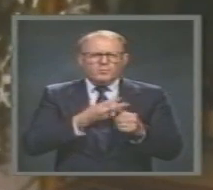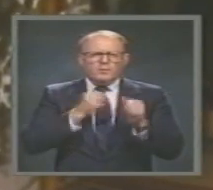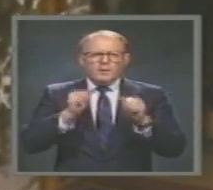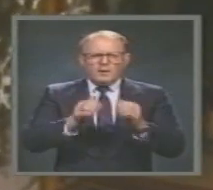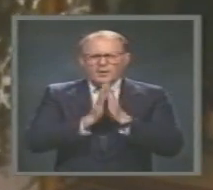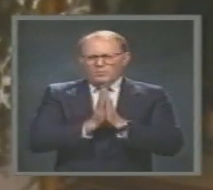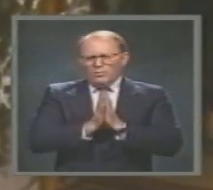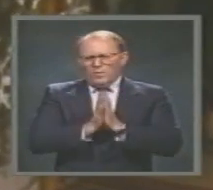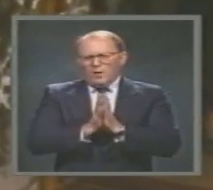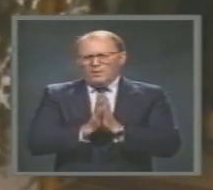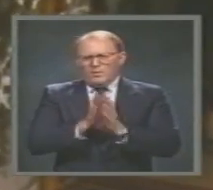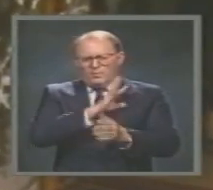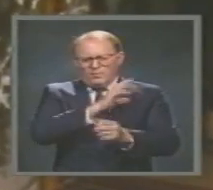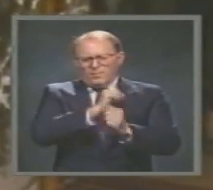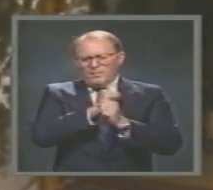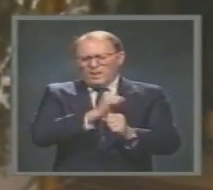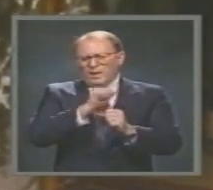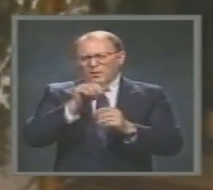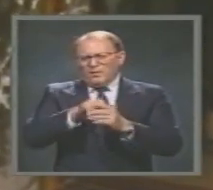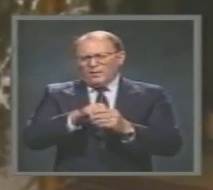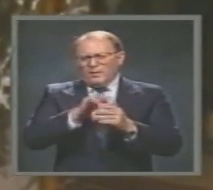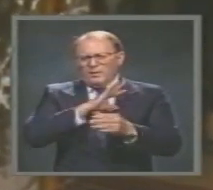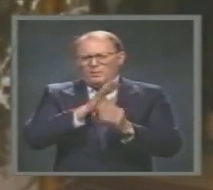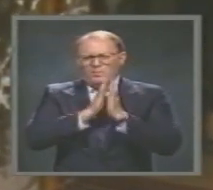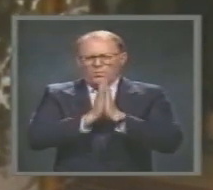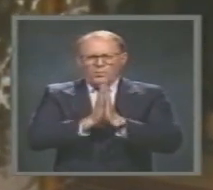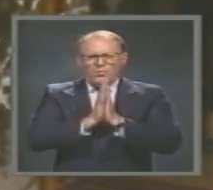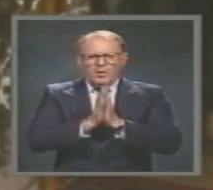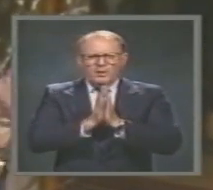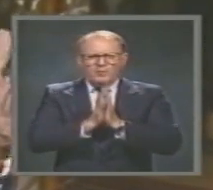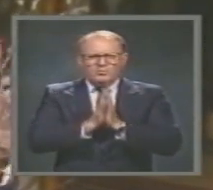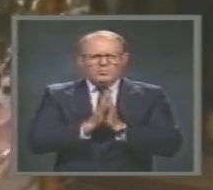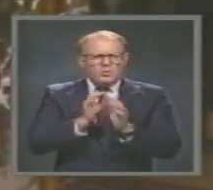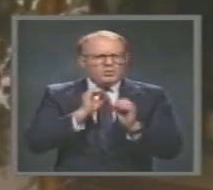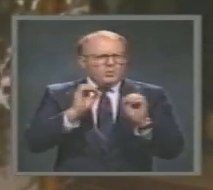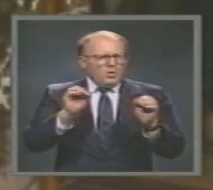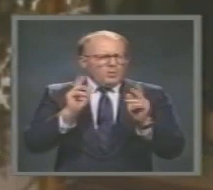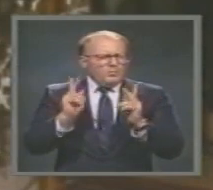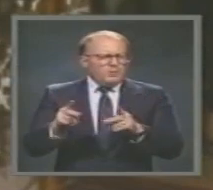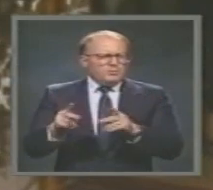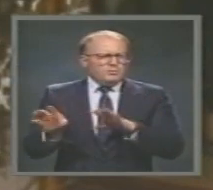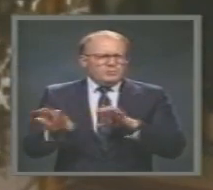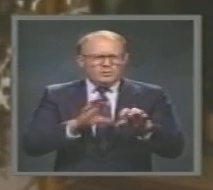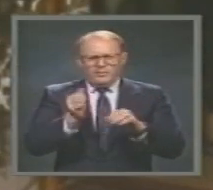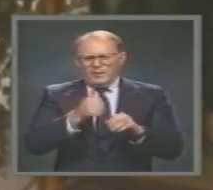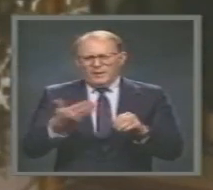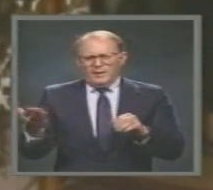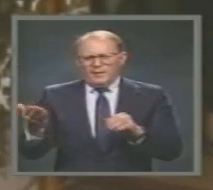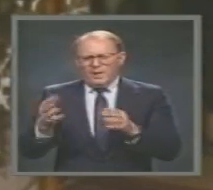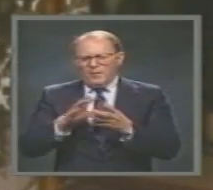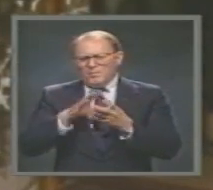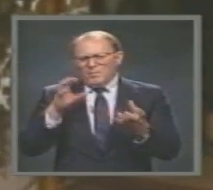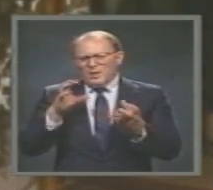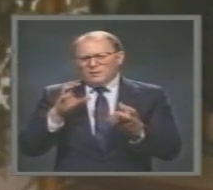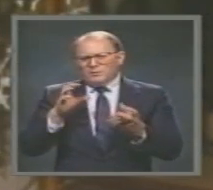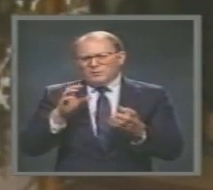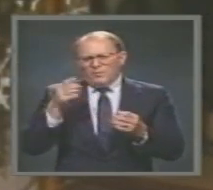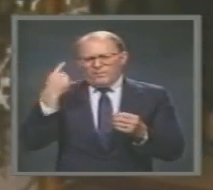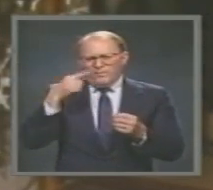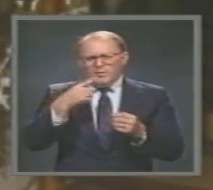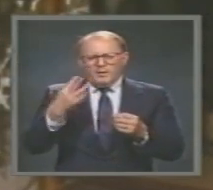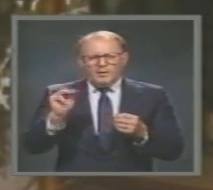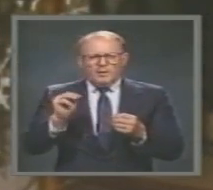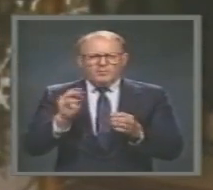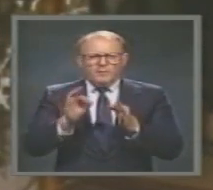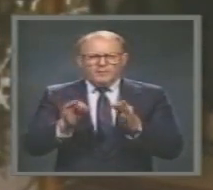The effectual, fervent prayer of a righteous man availeth much. No one's going to do much about anything that isn't important enough to pray